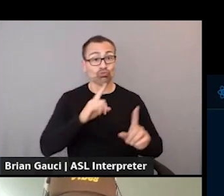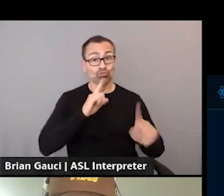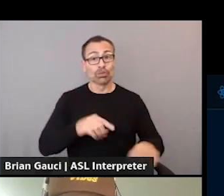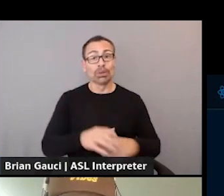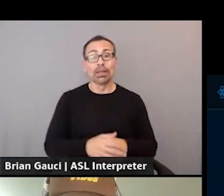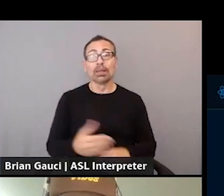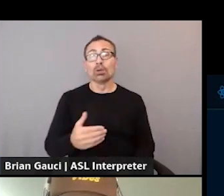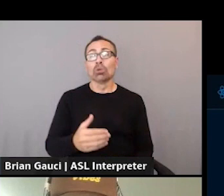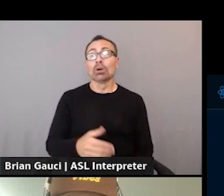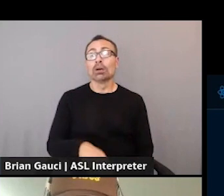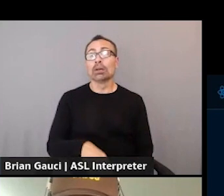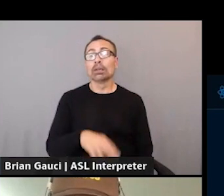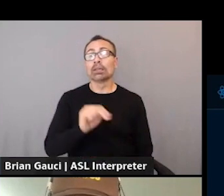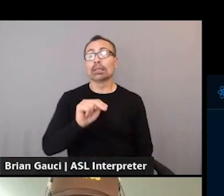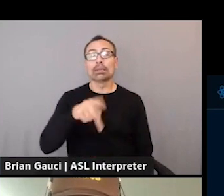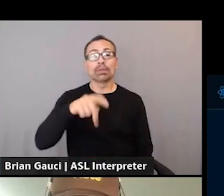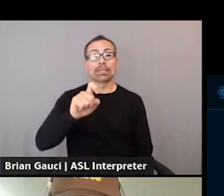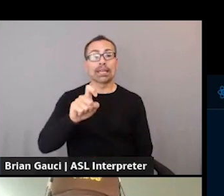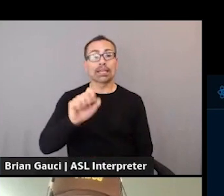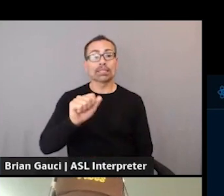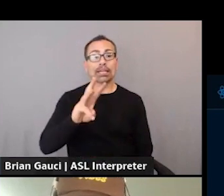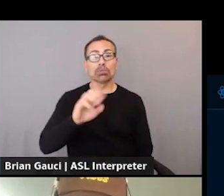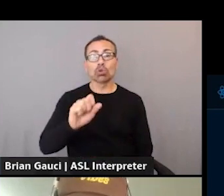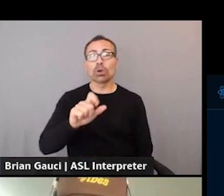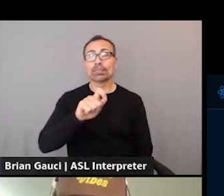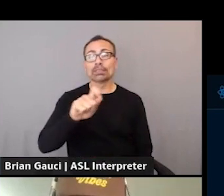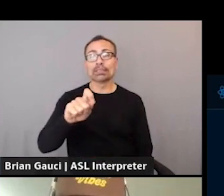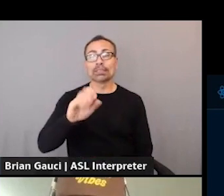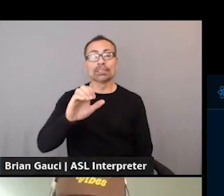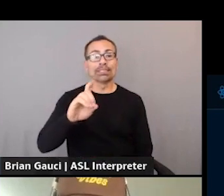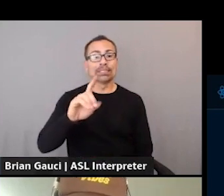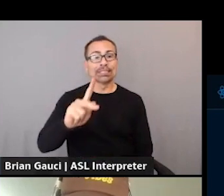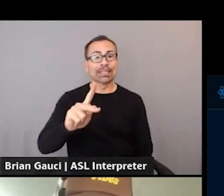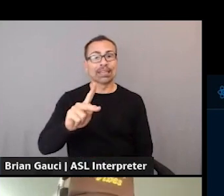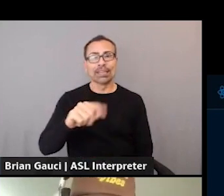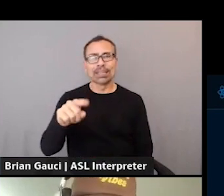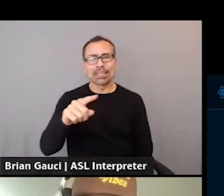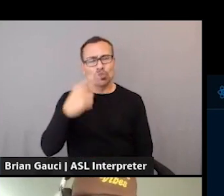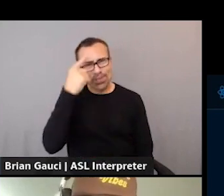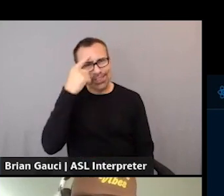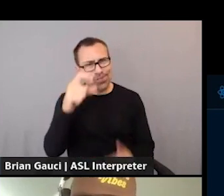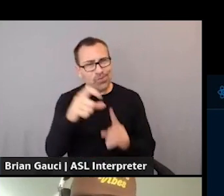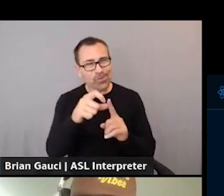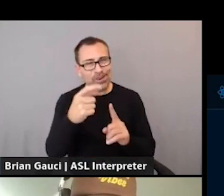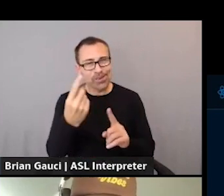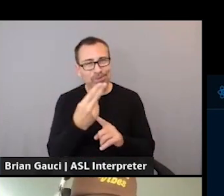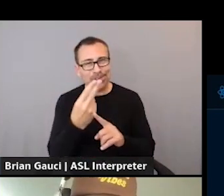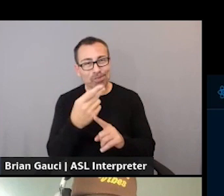npx AWS CDK. Can you think of the word to deploy?